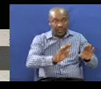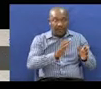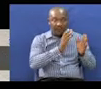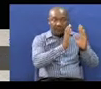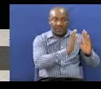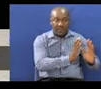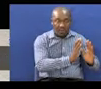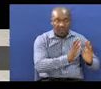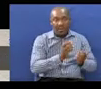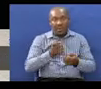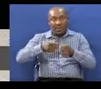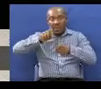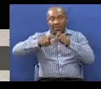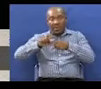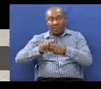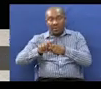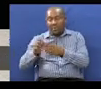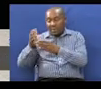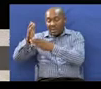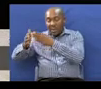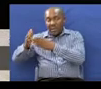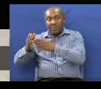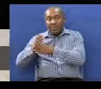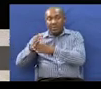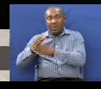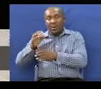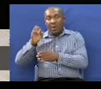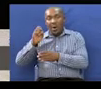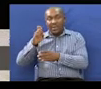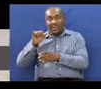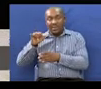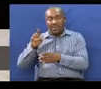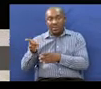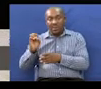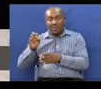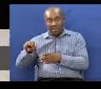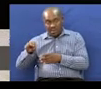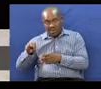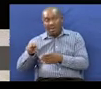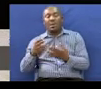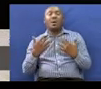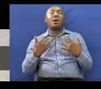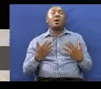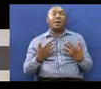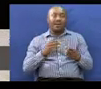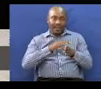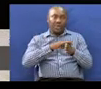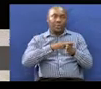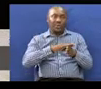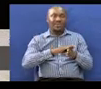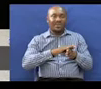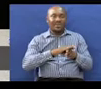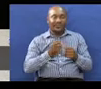chemical properties, the last thing that you need to know about oxygen is the uses of oxygen. Why do we